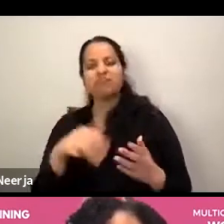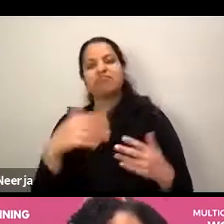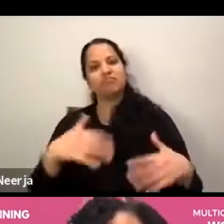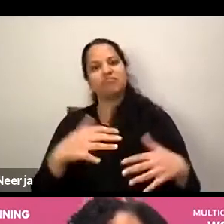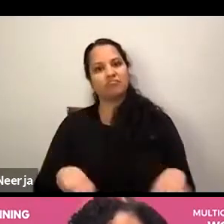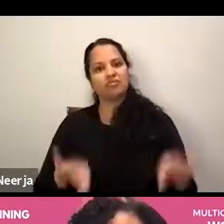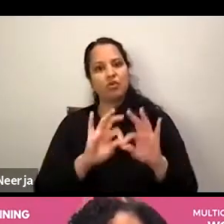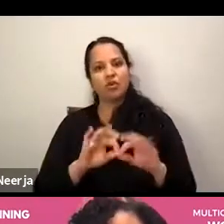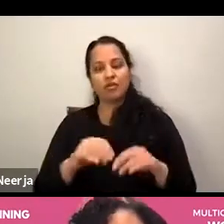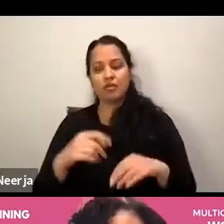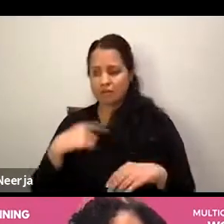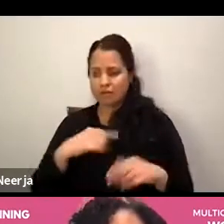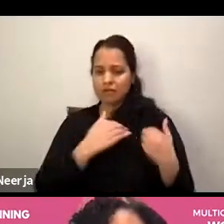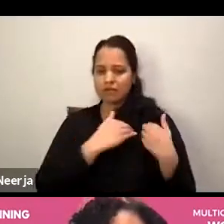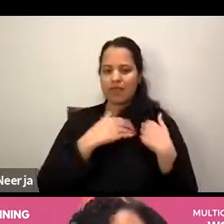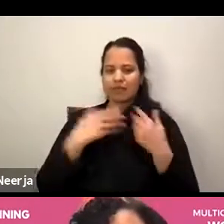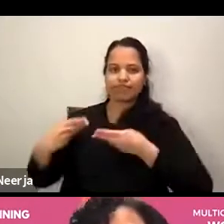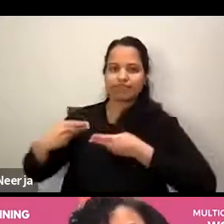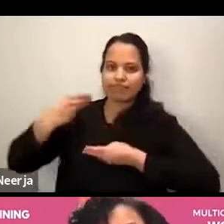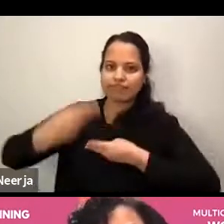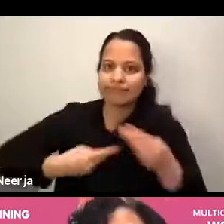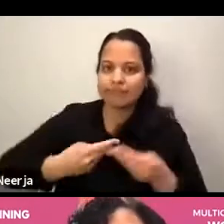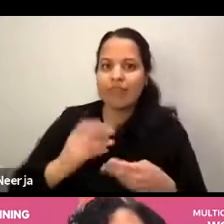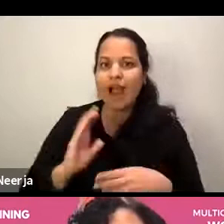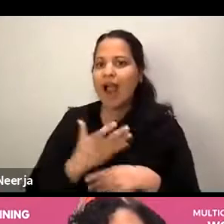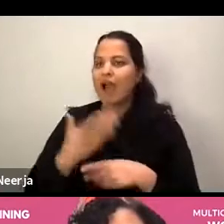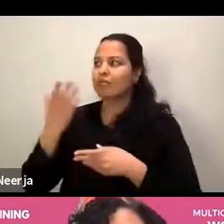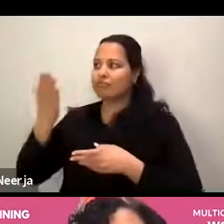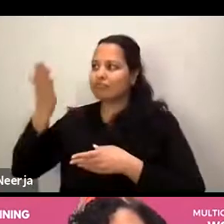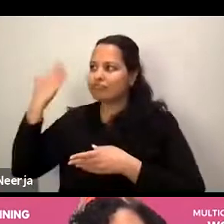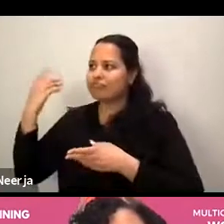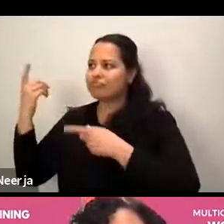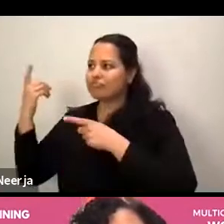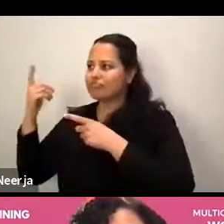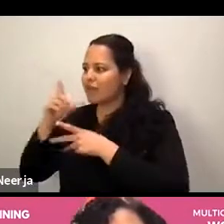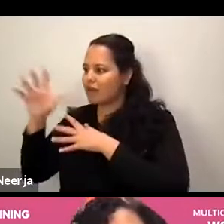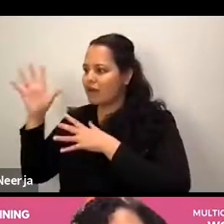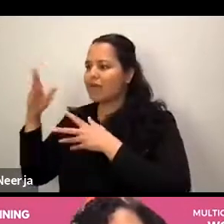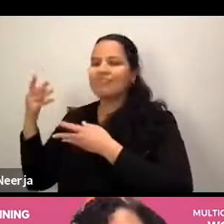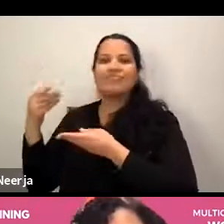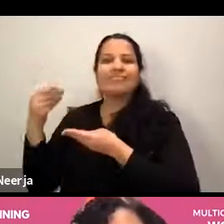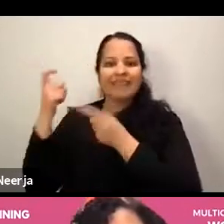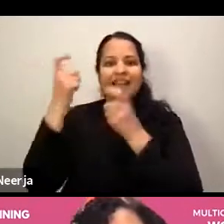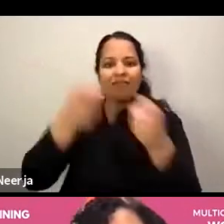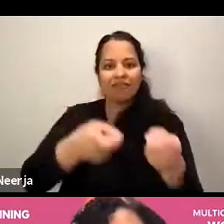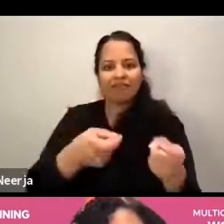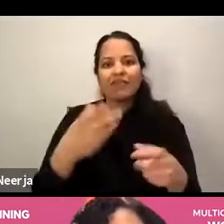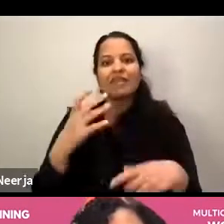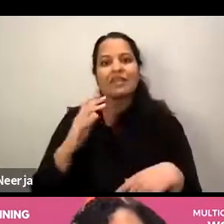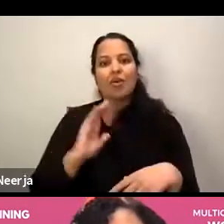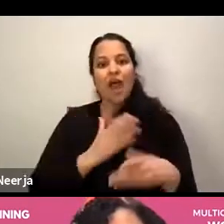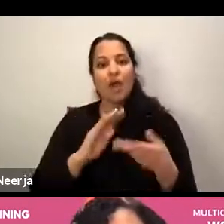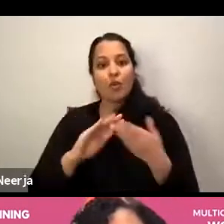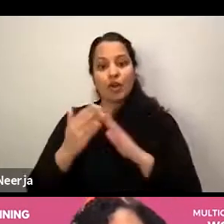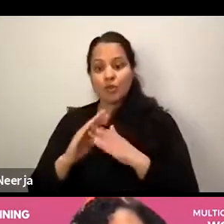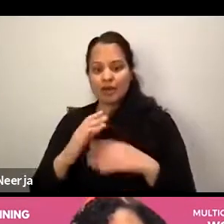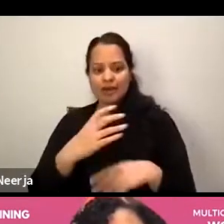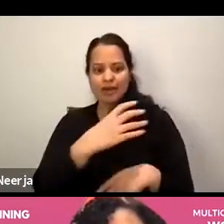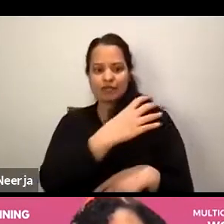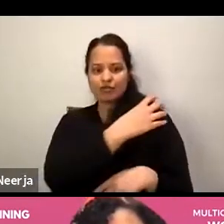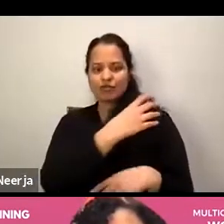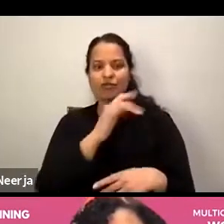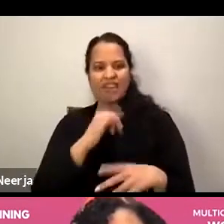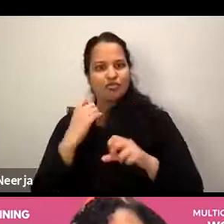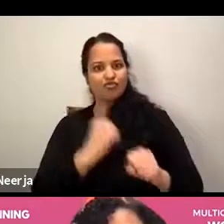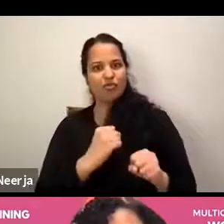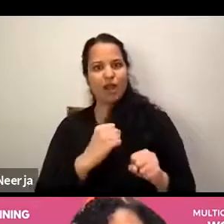on that legacy of our ancestors, and the strength that comes from our community is really important. And when people challenge